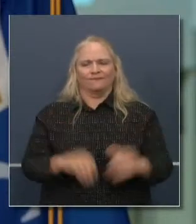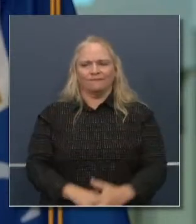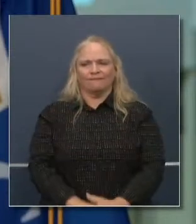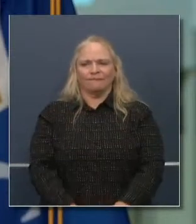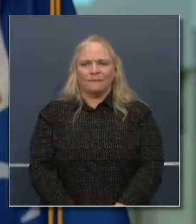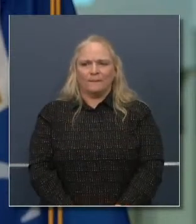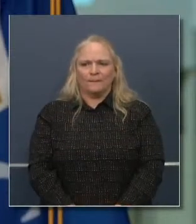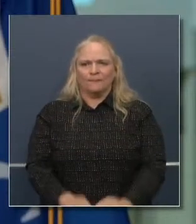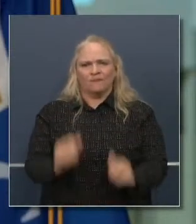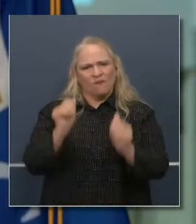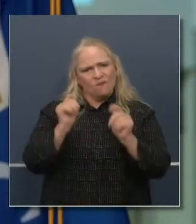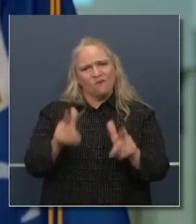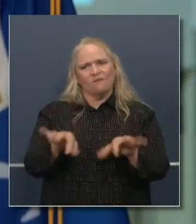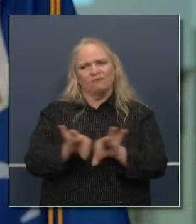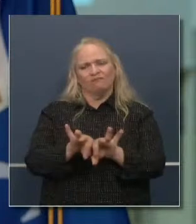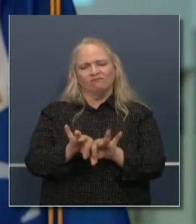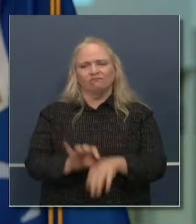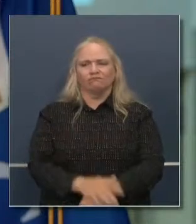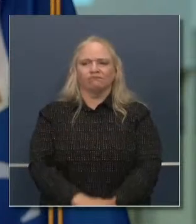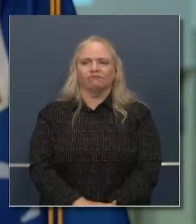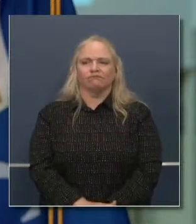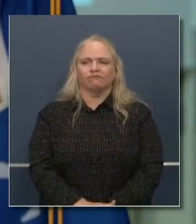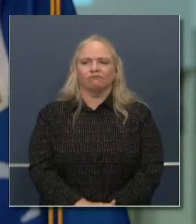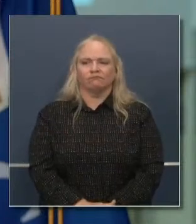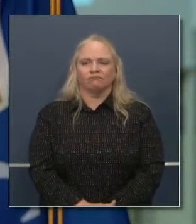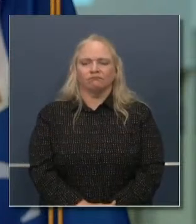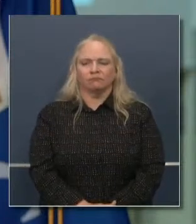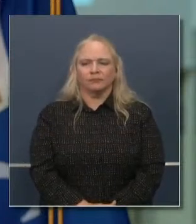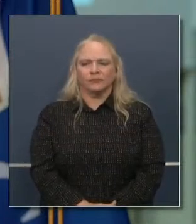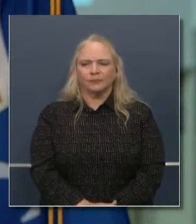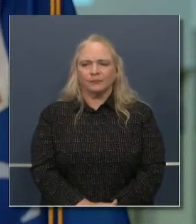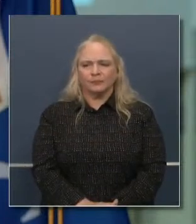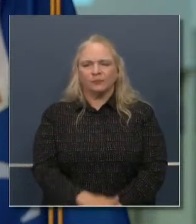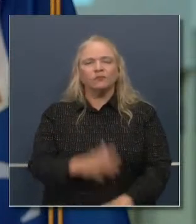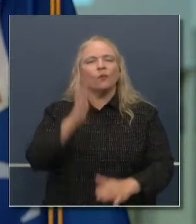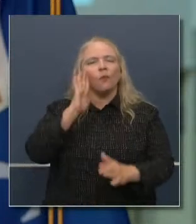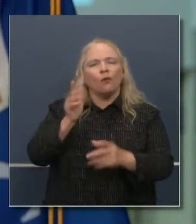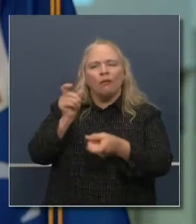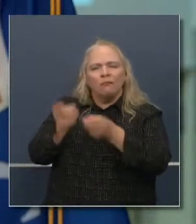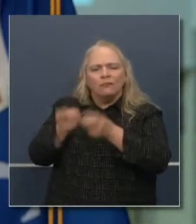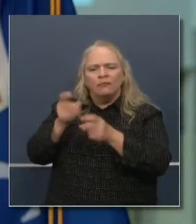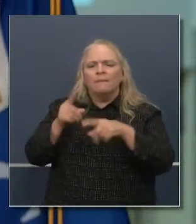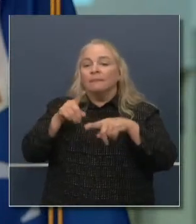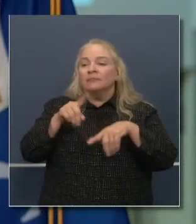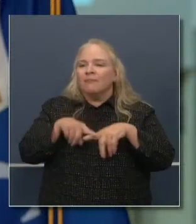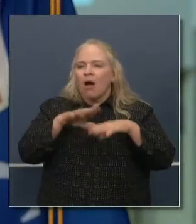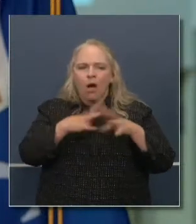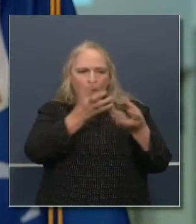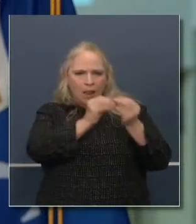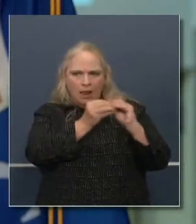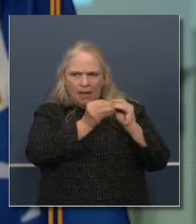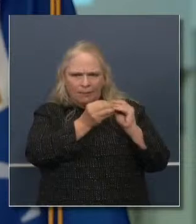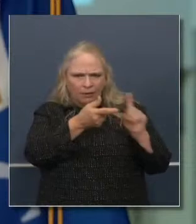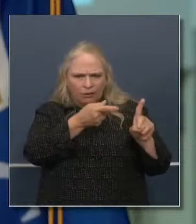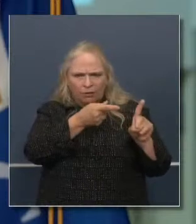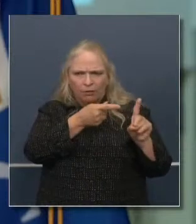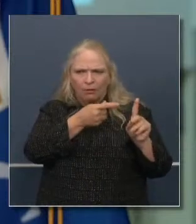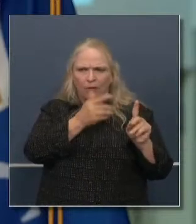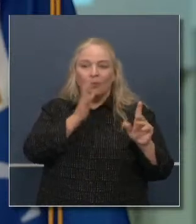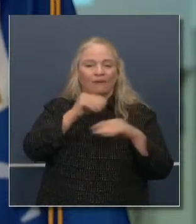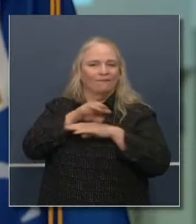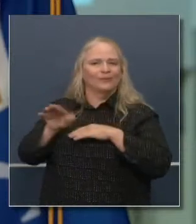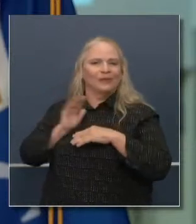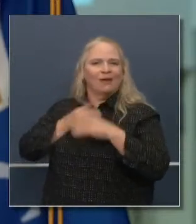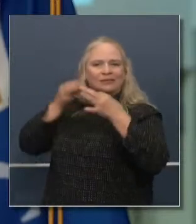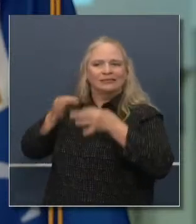so, look, we will continue to modify based upon changing conditions. And so just for the purposes